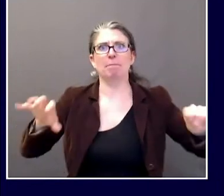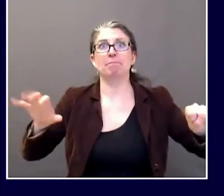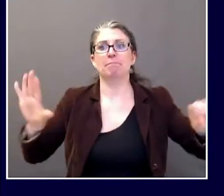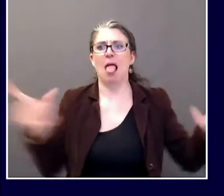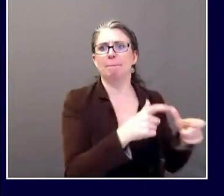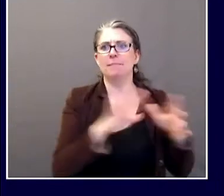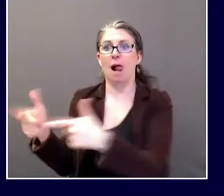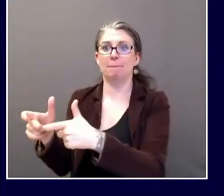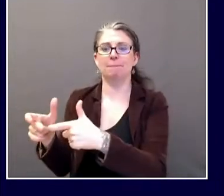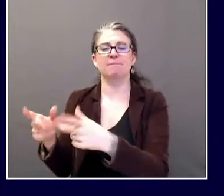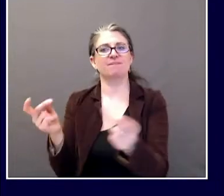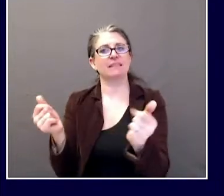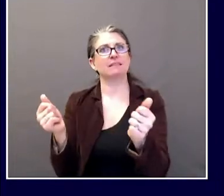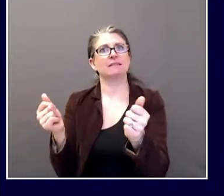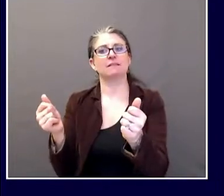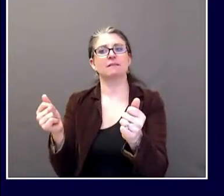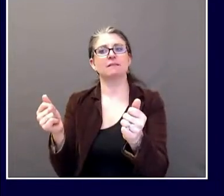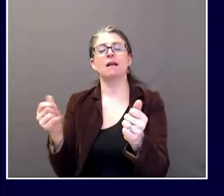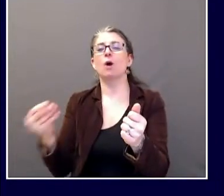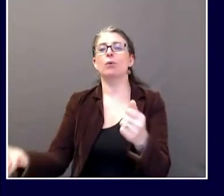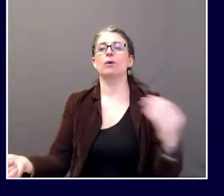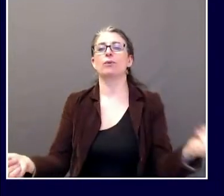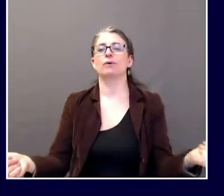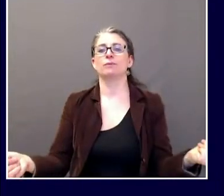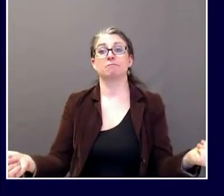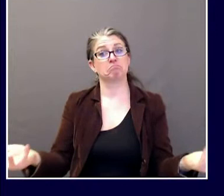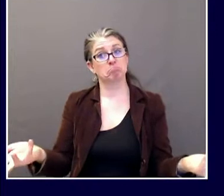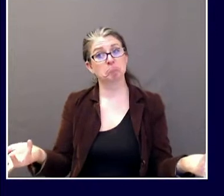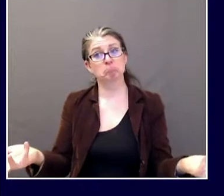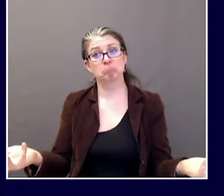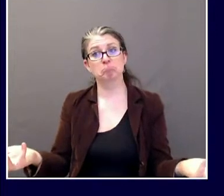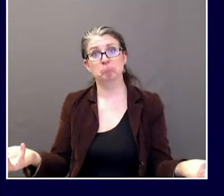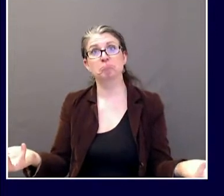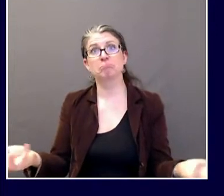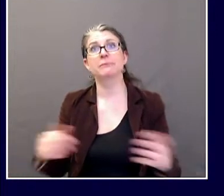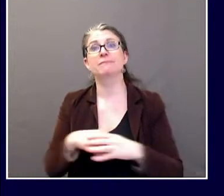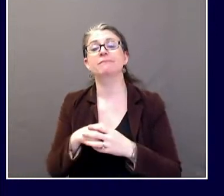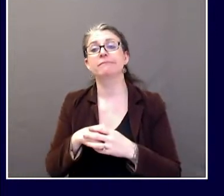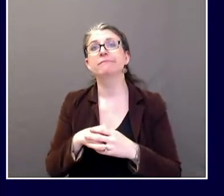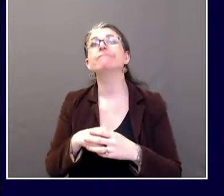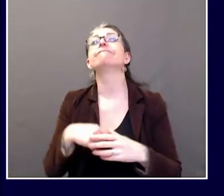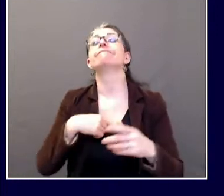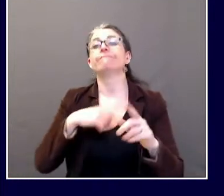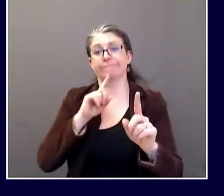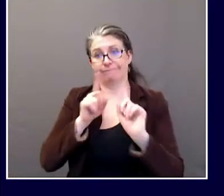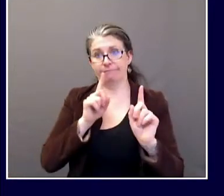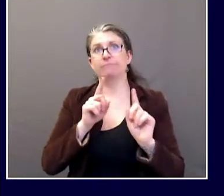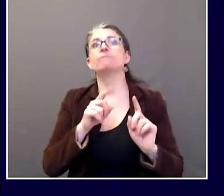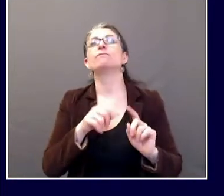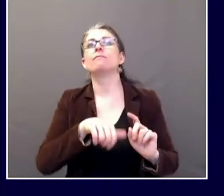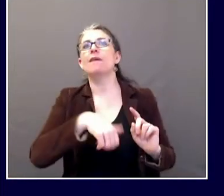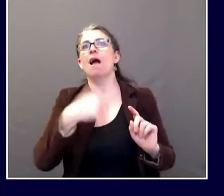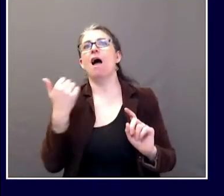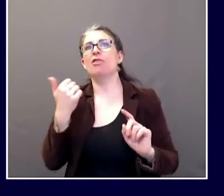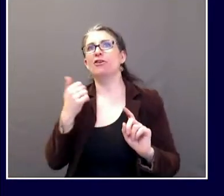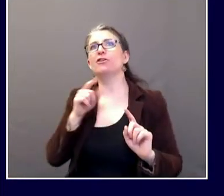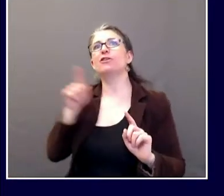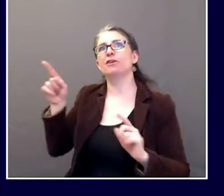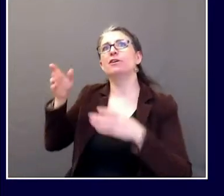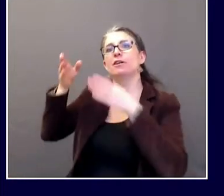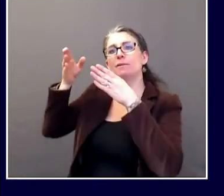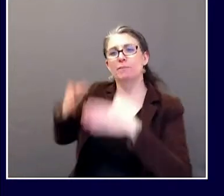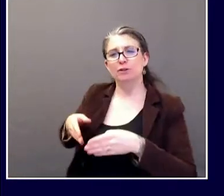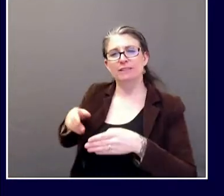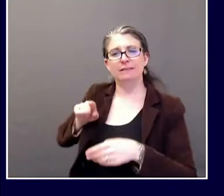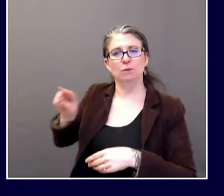my counterpart in another Northeast state, and we were comparing notes on the types of outbreaks. This particular state, New Jersey, had seen a number